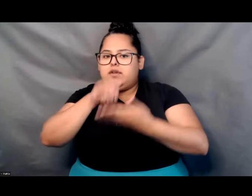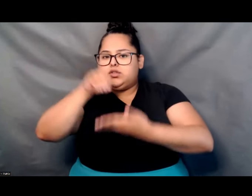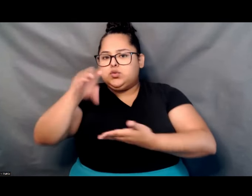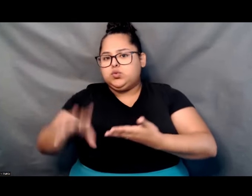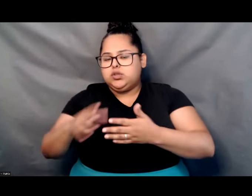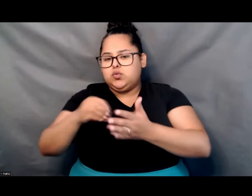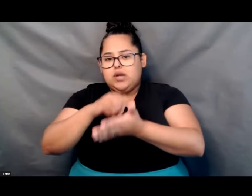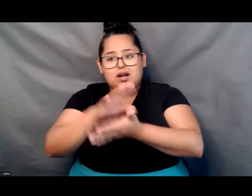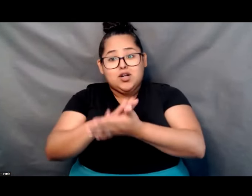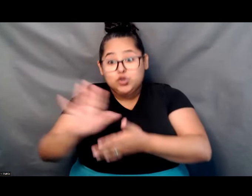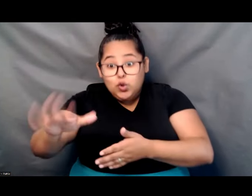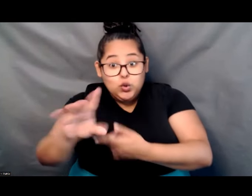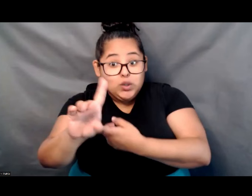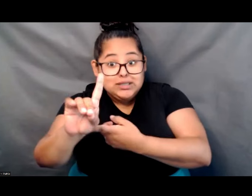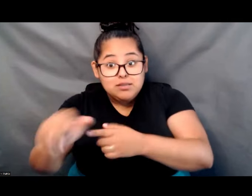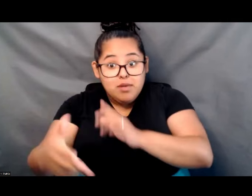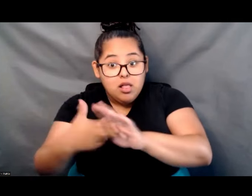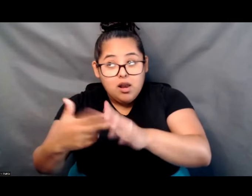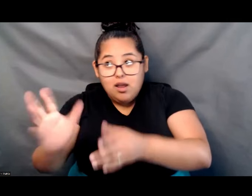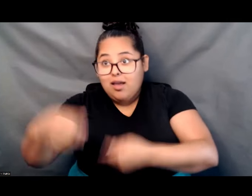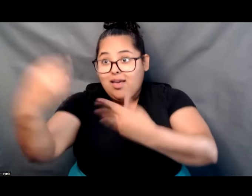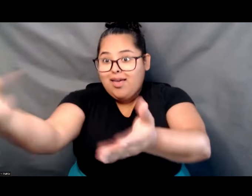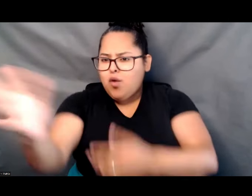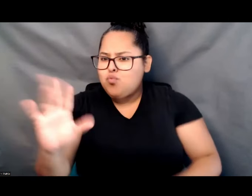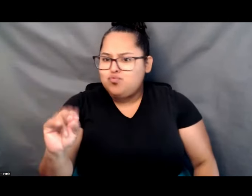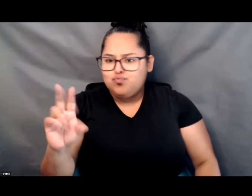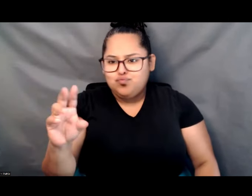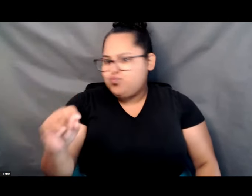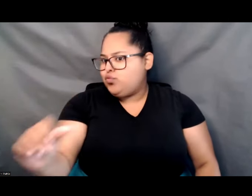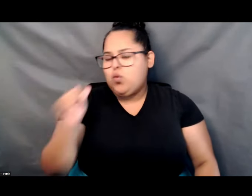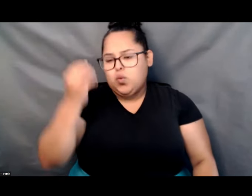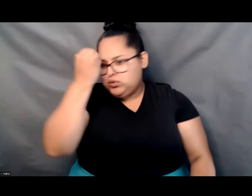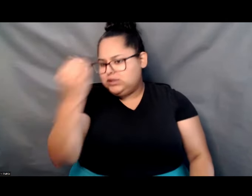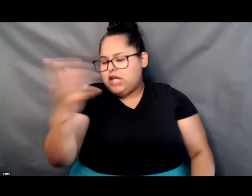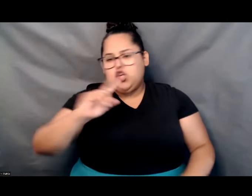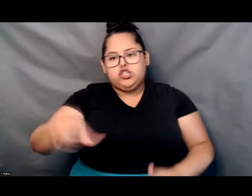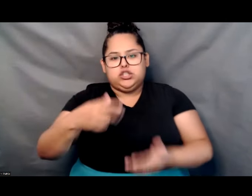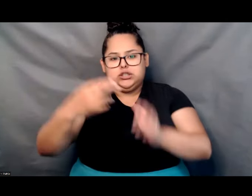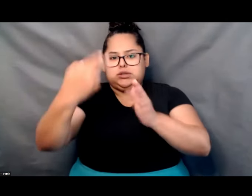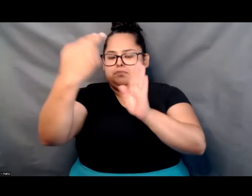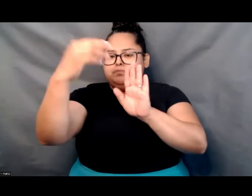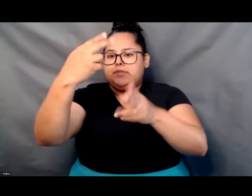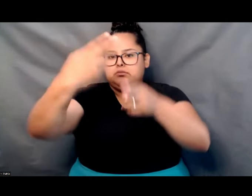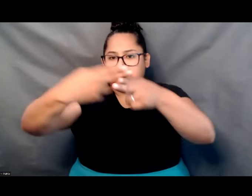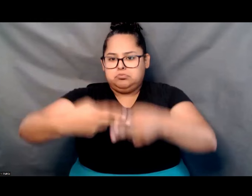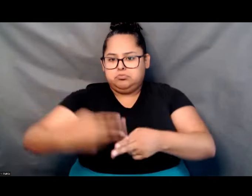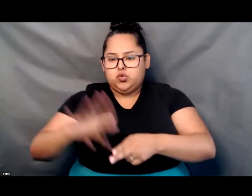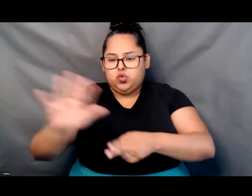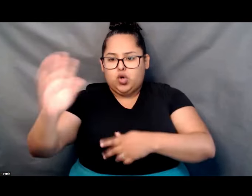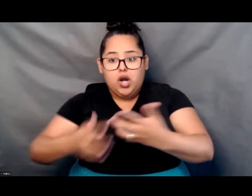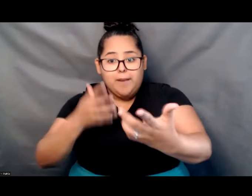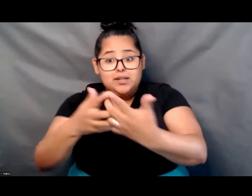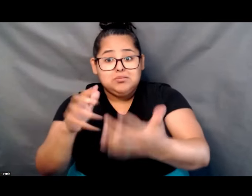the student's disability or why they are in DSPS. It just says what their accommodations are. And again,